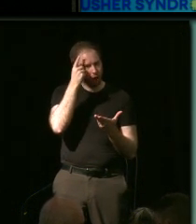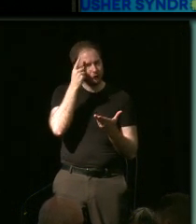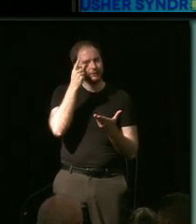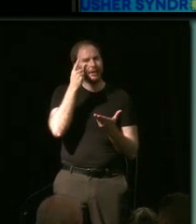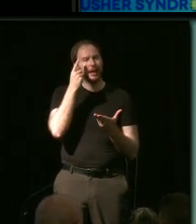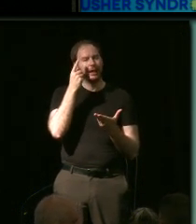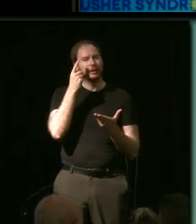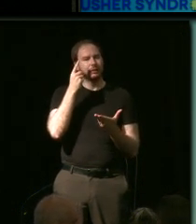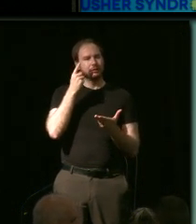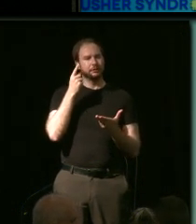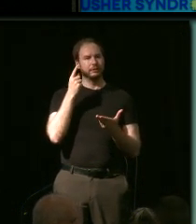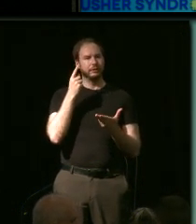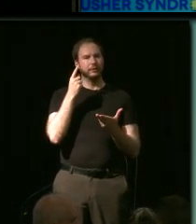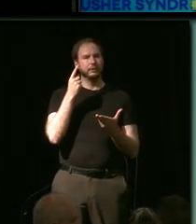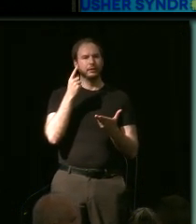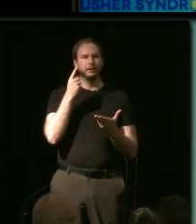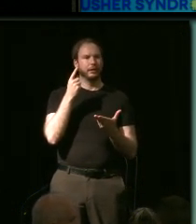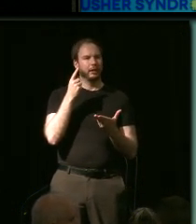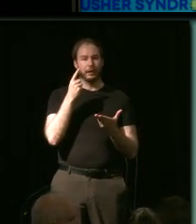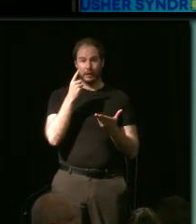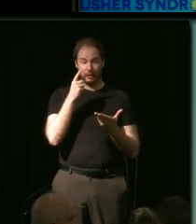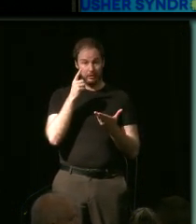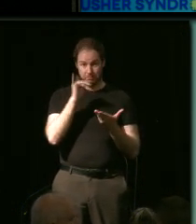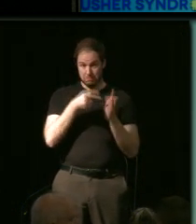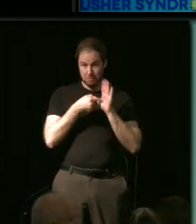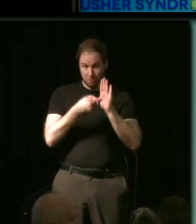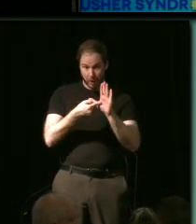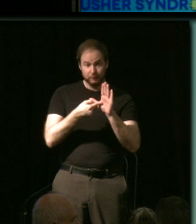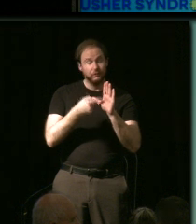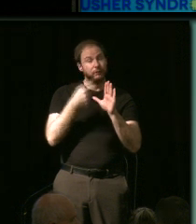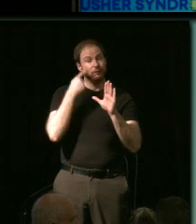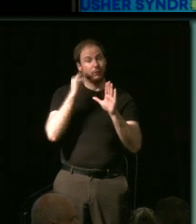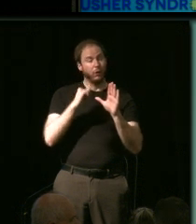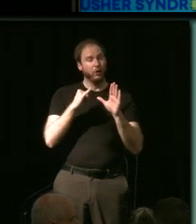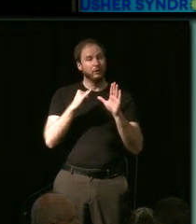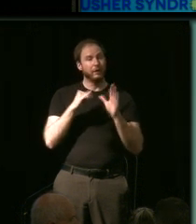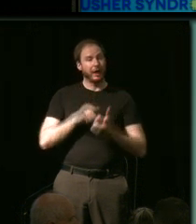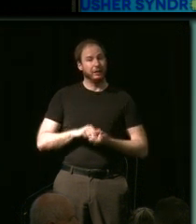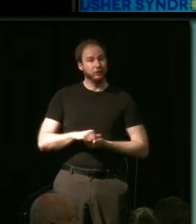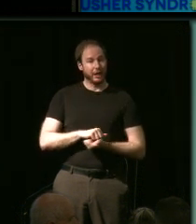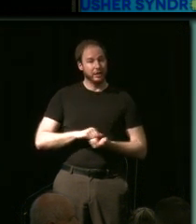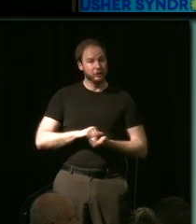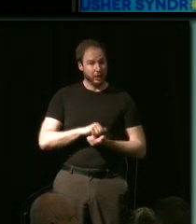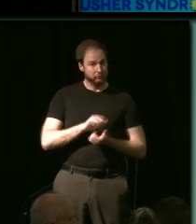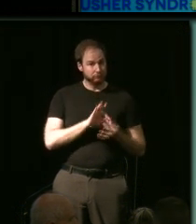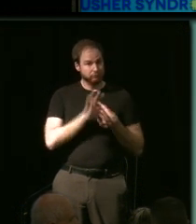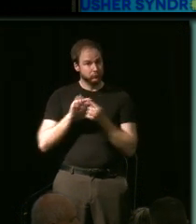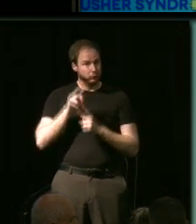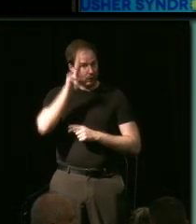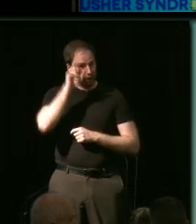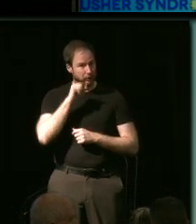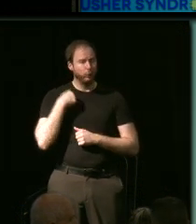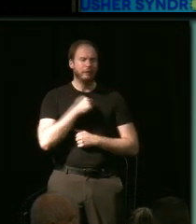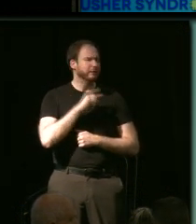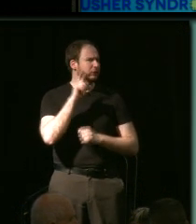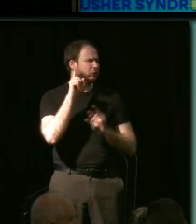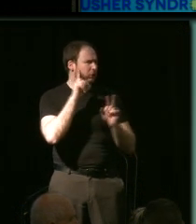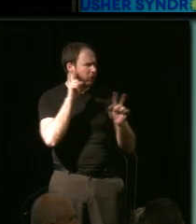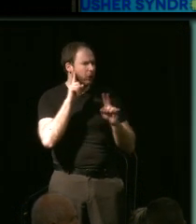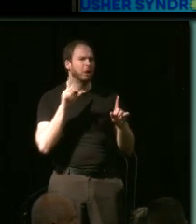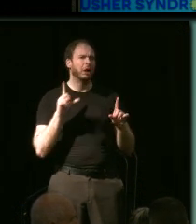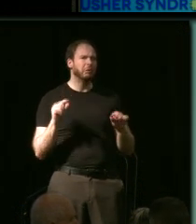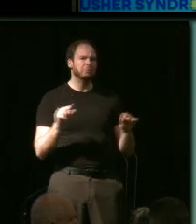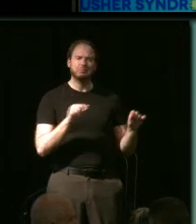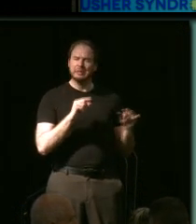the real prevalence of digestive problems in individuals with Usher syndrome, because we had been hearing lots of